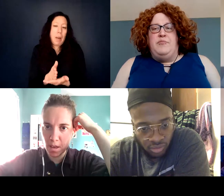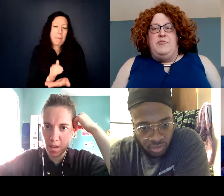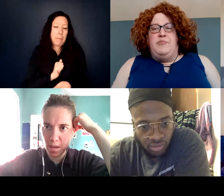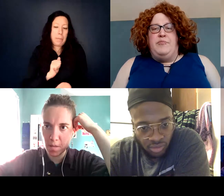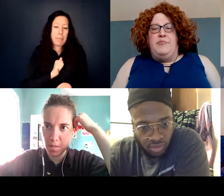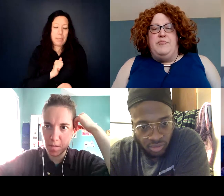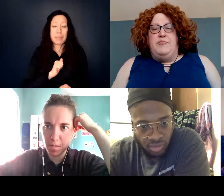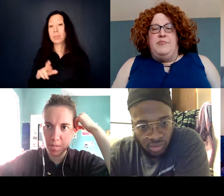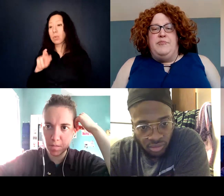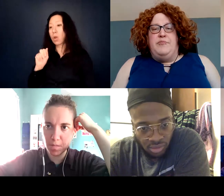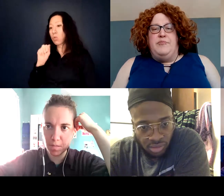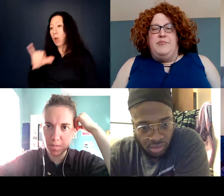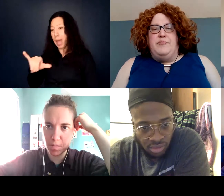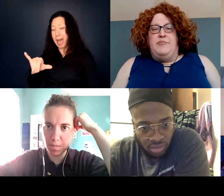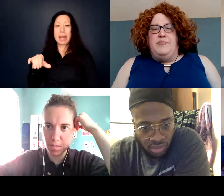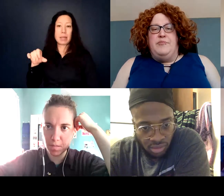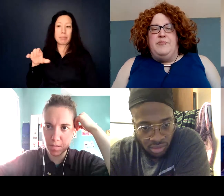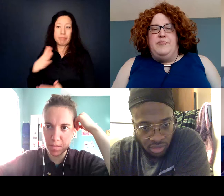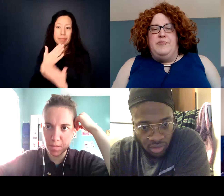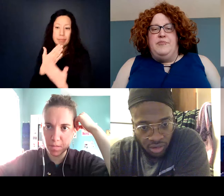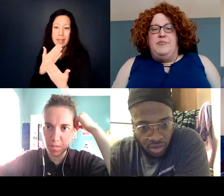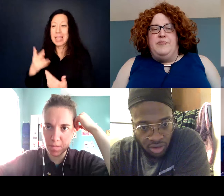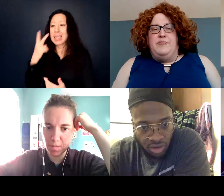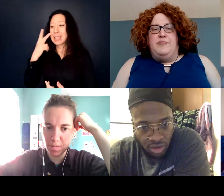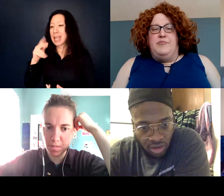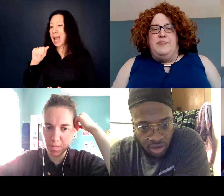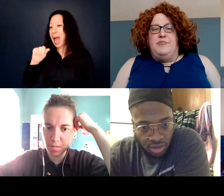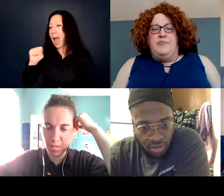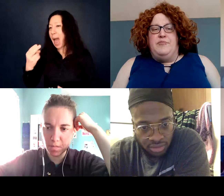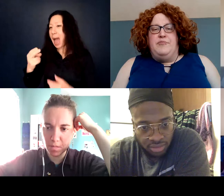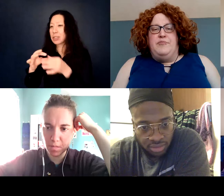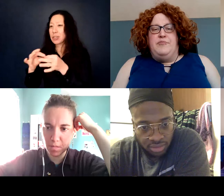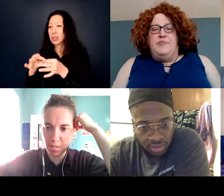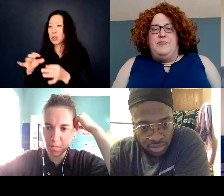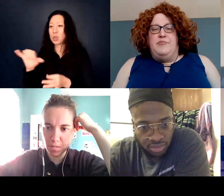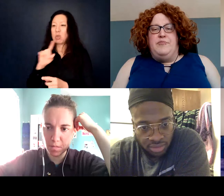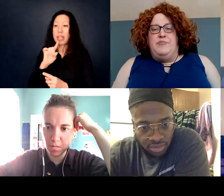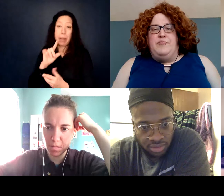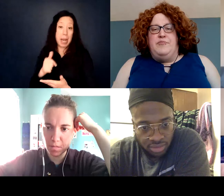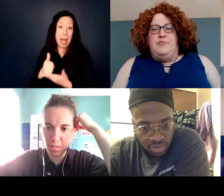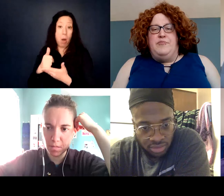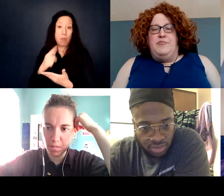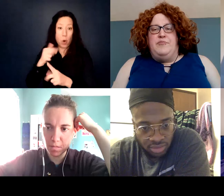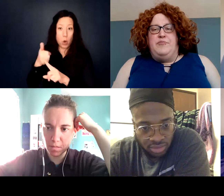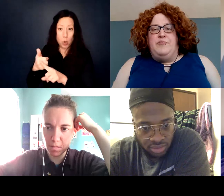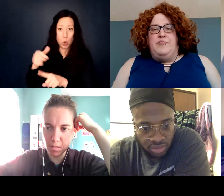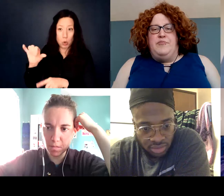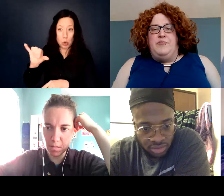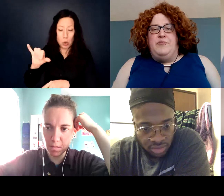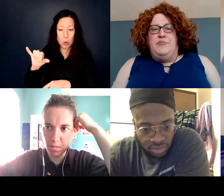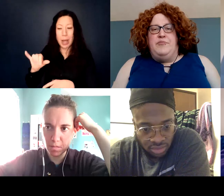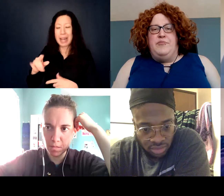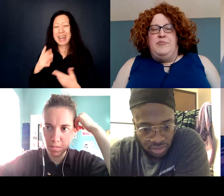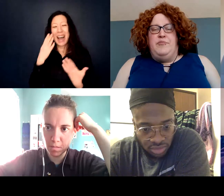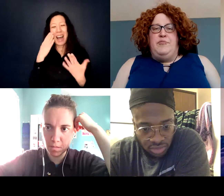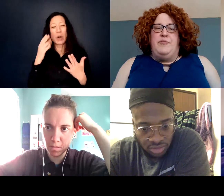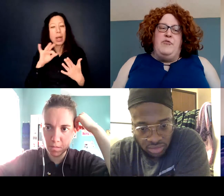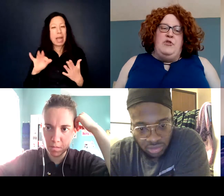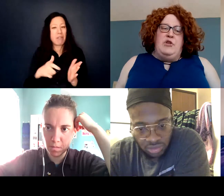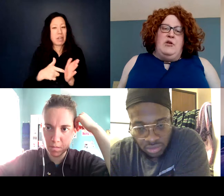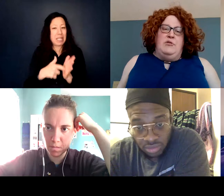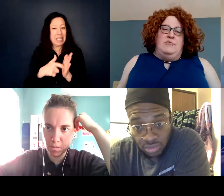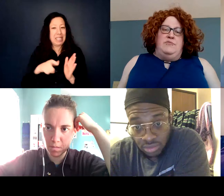This is Ray. Thanks. And I see Ash. Yeah, that's been helpful for you too. I don't know if that's necessary here. I think we